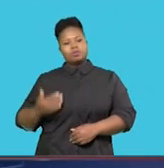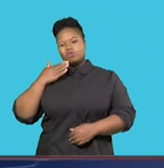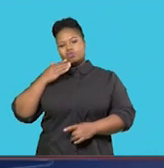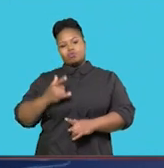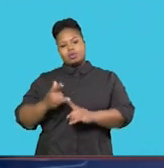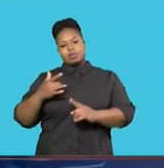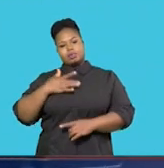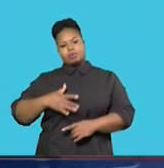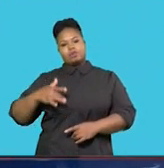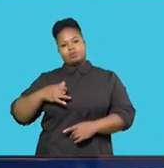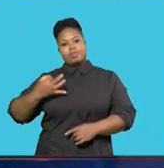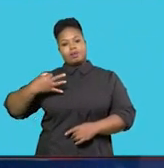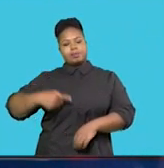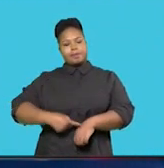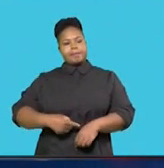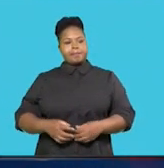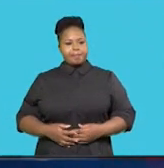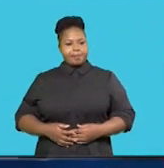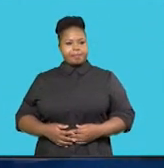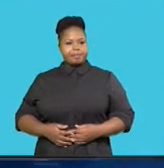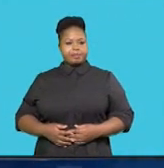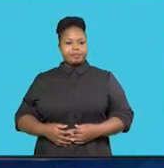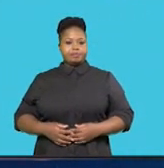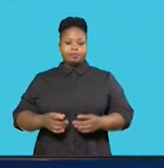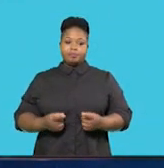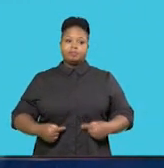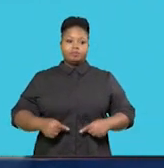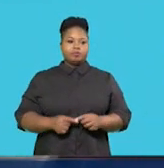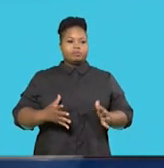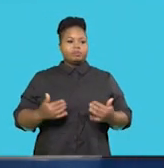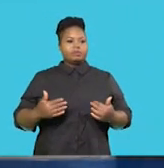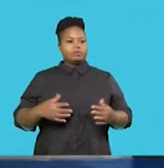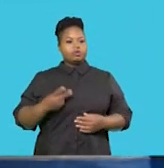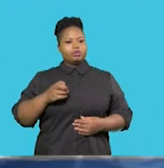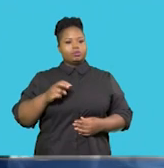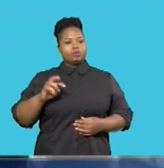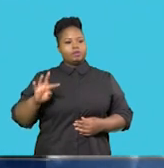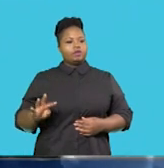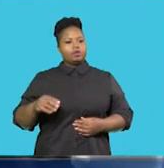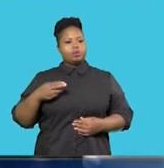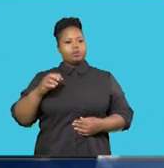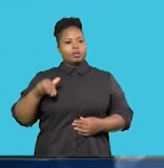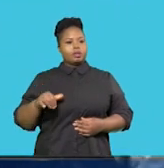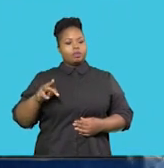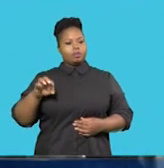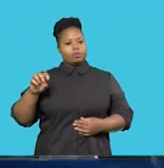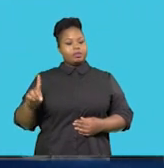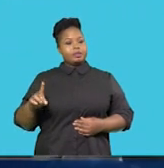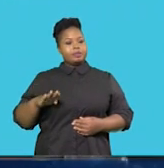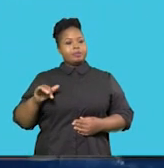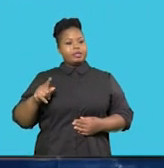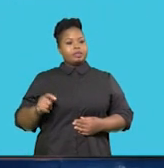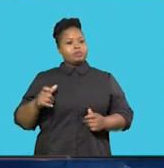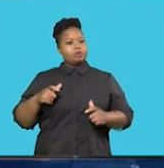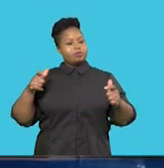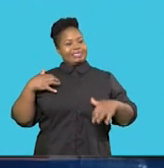championship for the third time running. As we embark on the 2024 season of the Hollywoodbets Super League, we are thrilled to